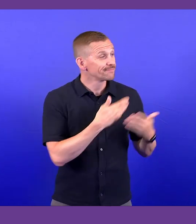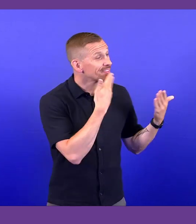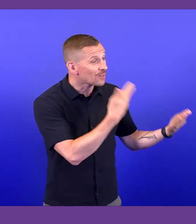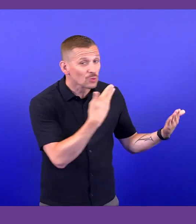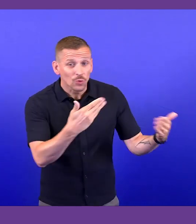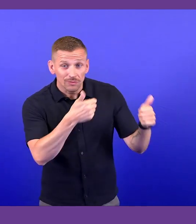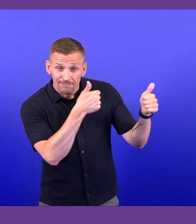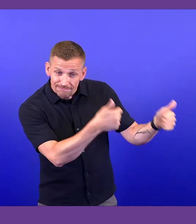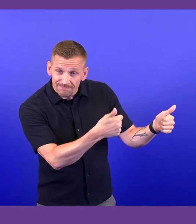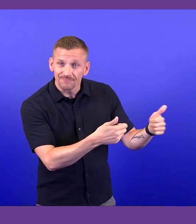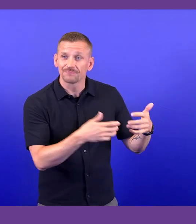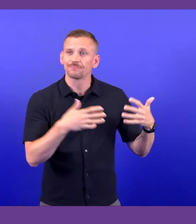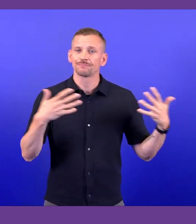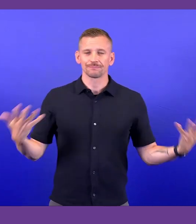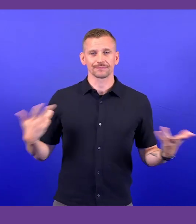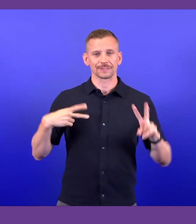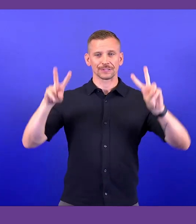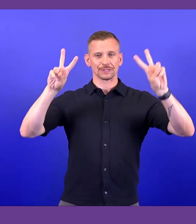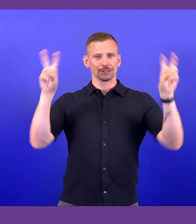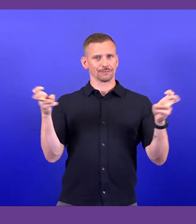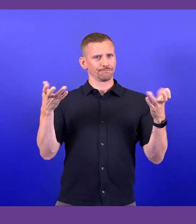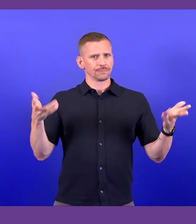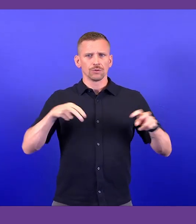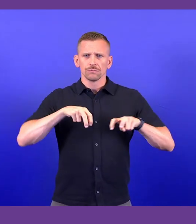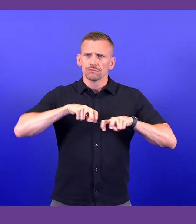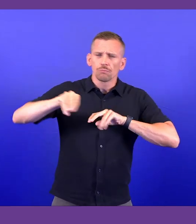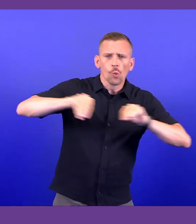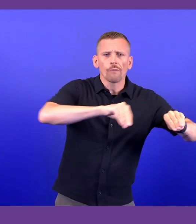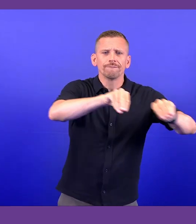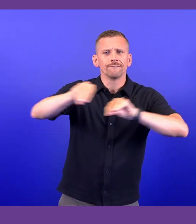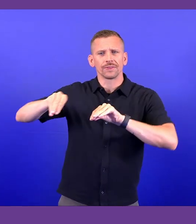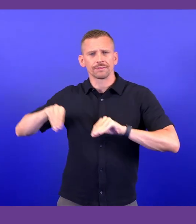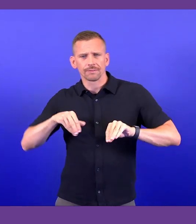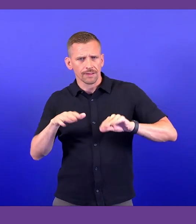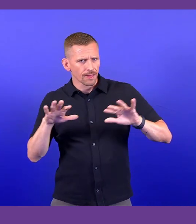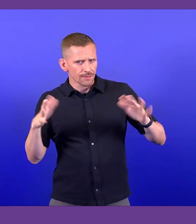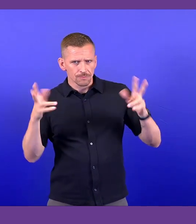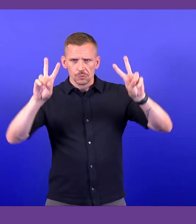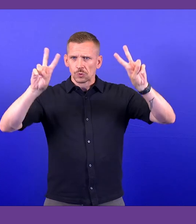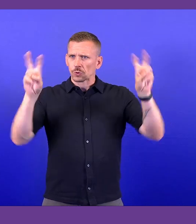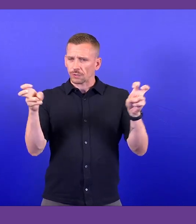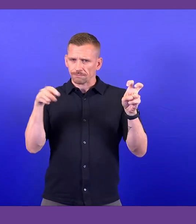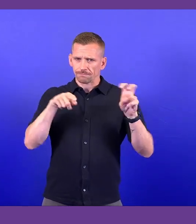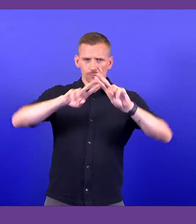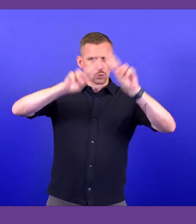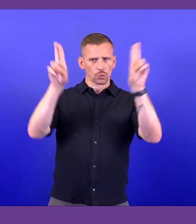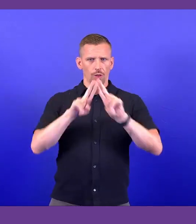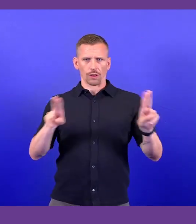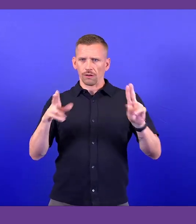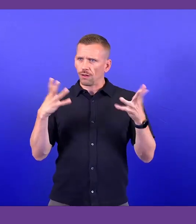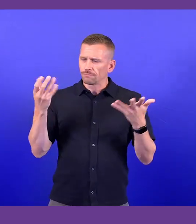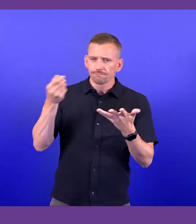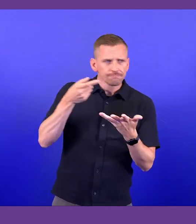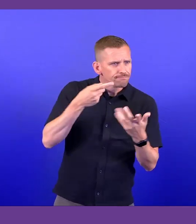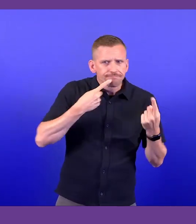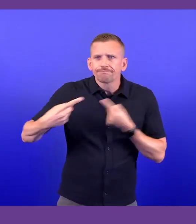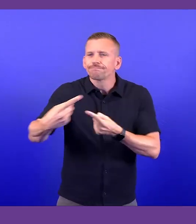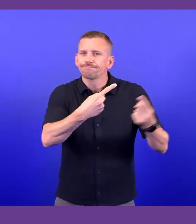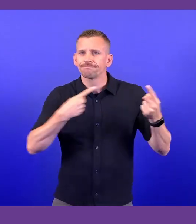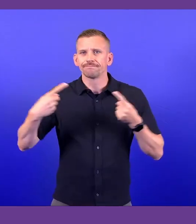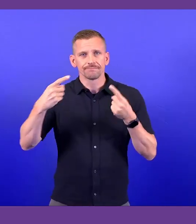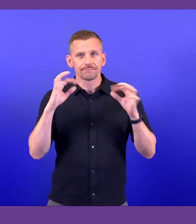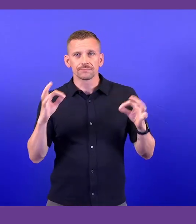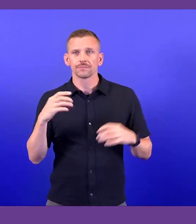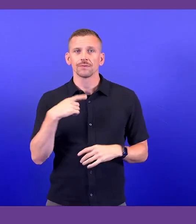on mobility and transport is absolutely fundamental to everything we're discussing. If you can't travel independently, you can't